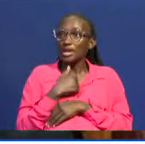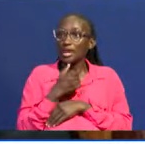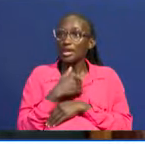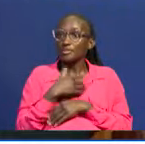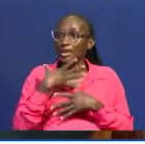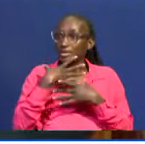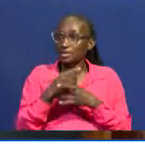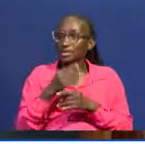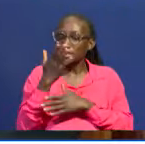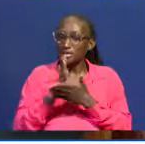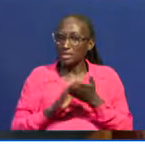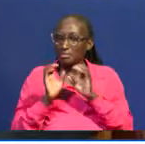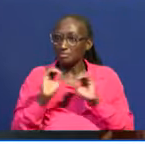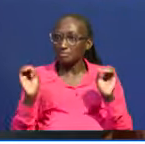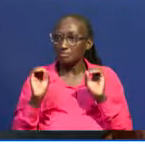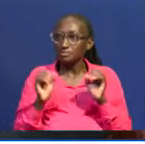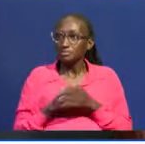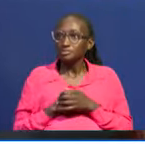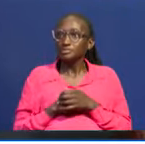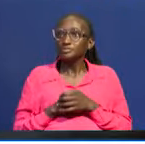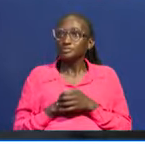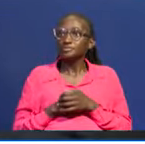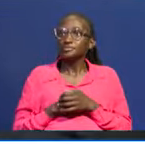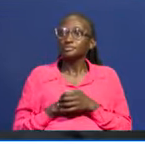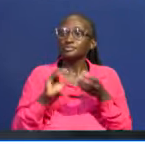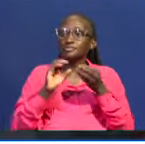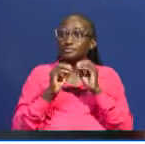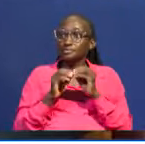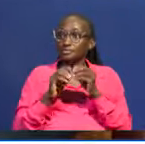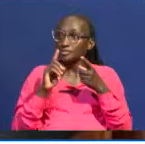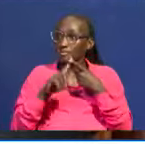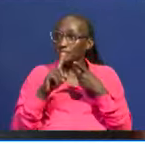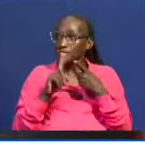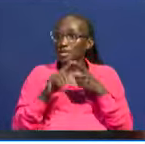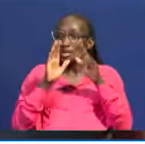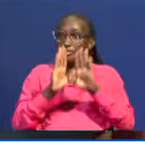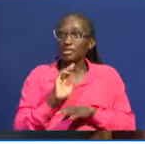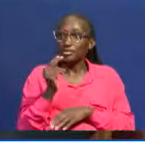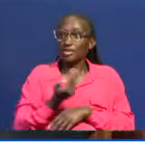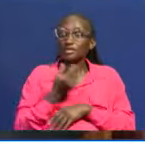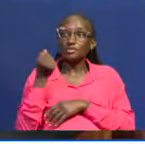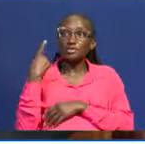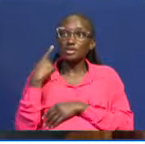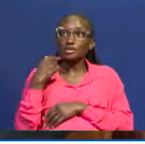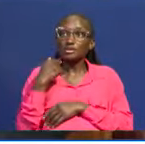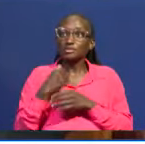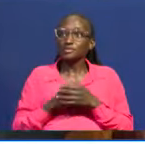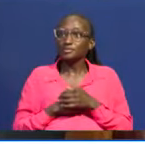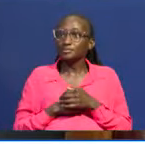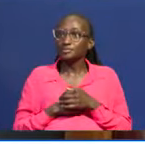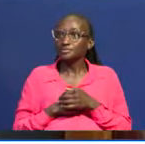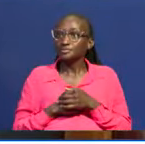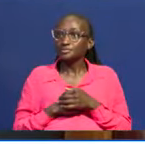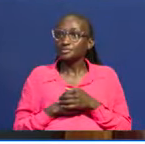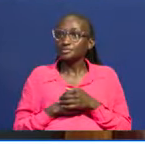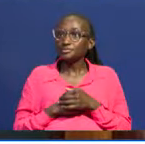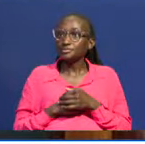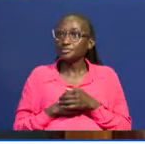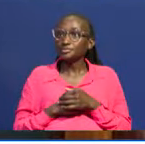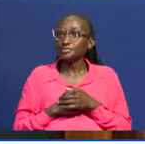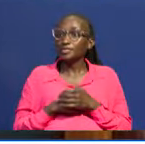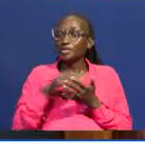have an interest in some of them. Number one, I think it is important for us to understand the context within which we are